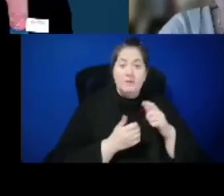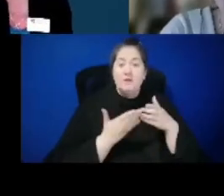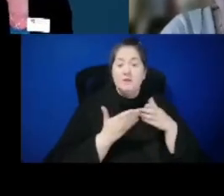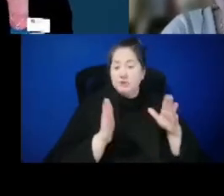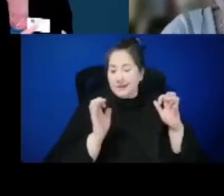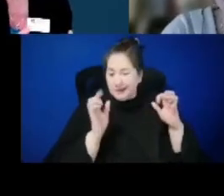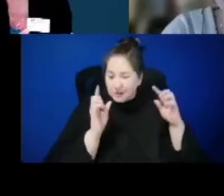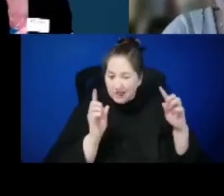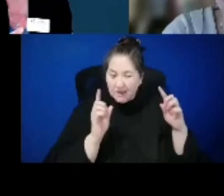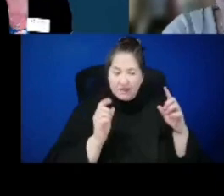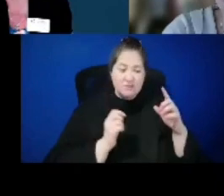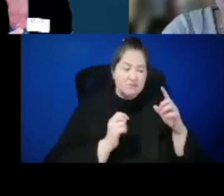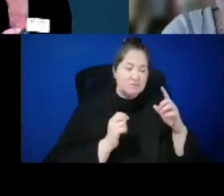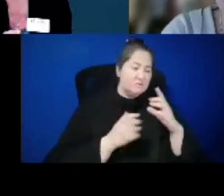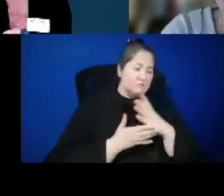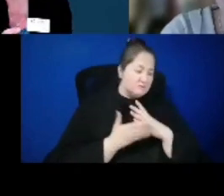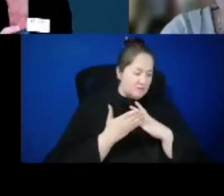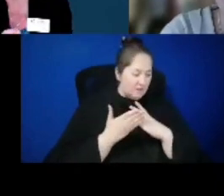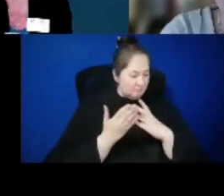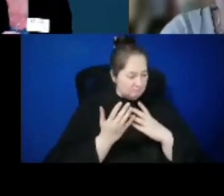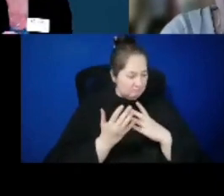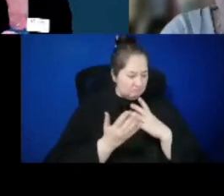and some highly